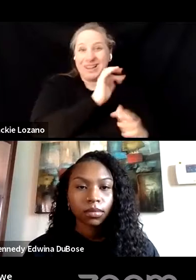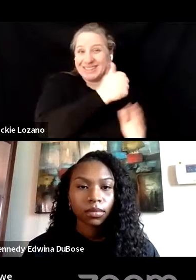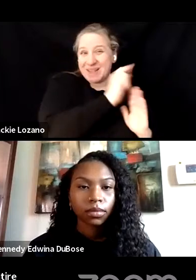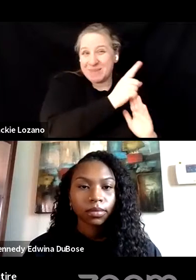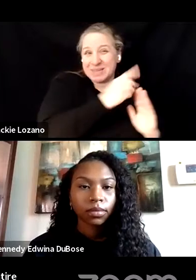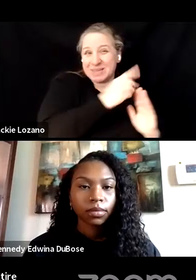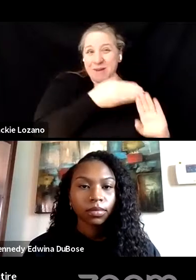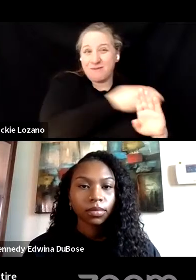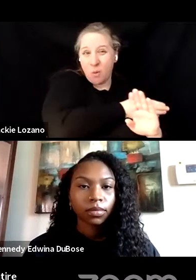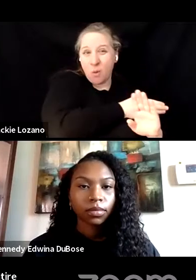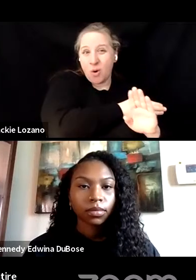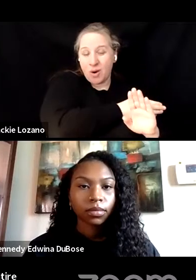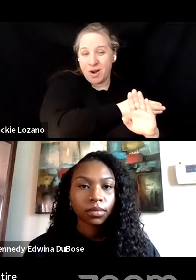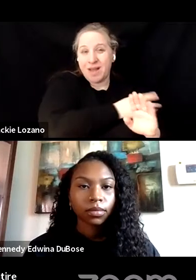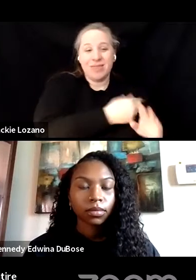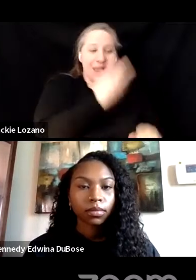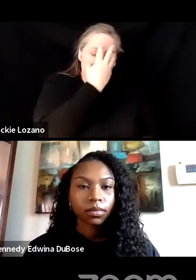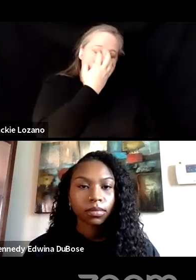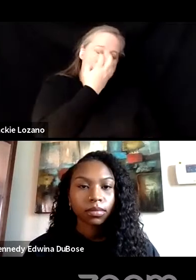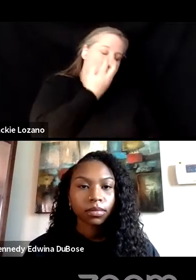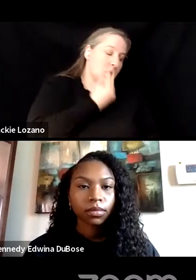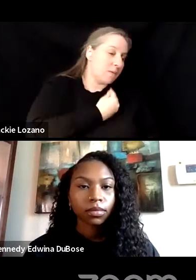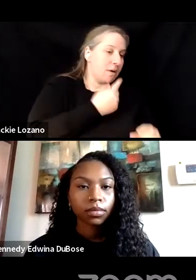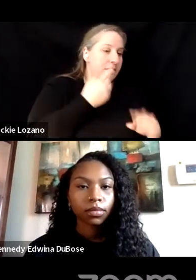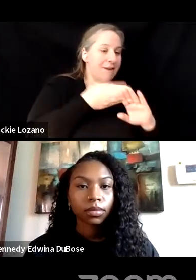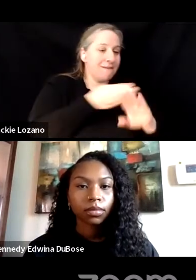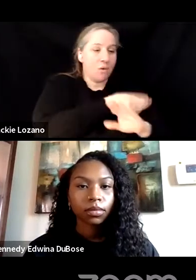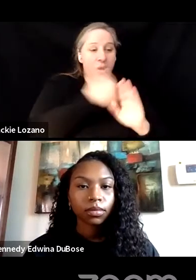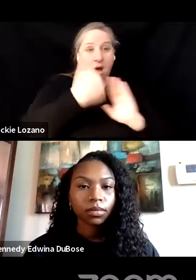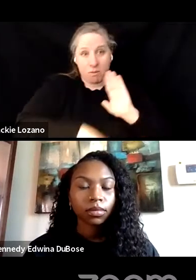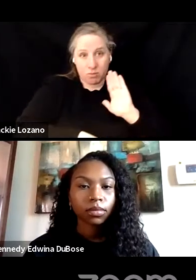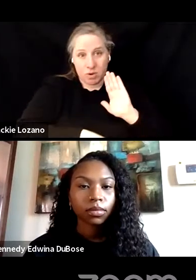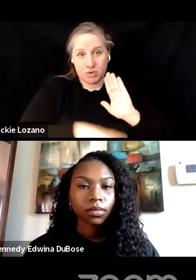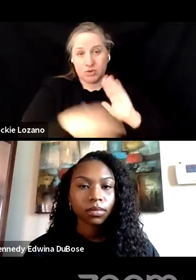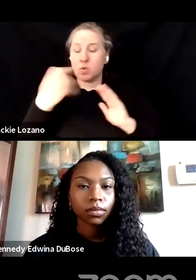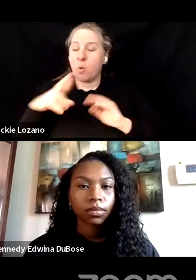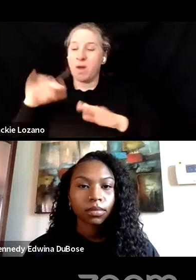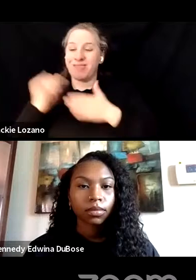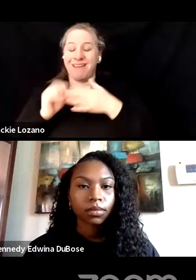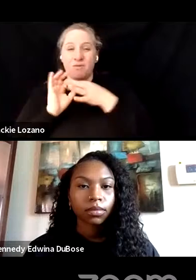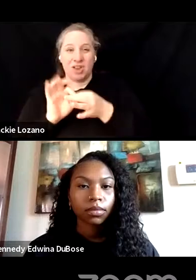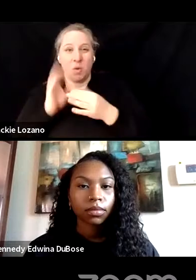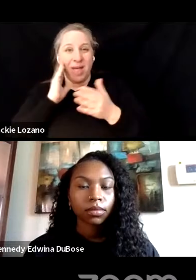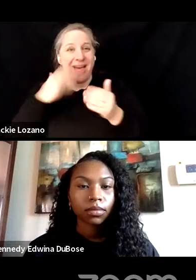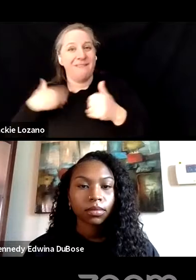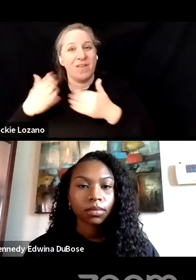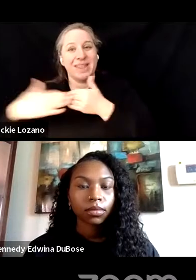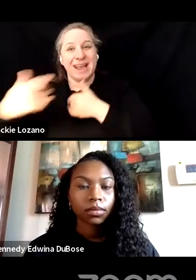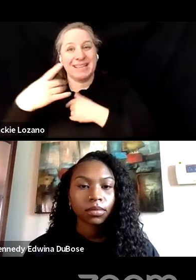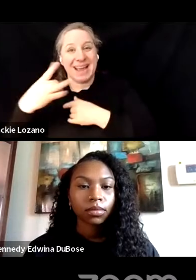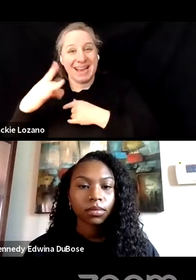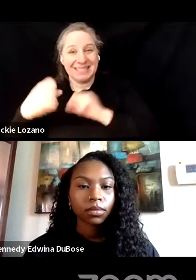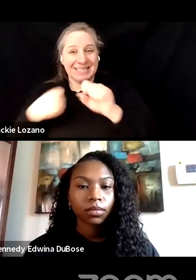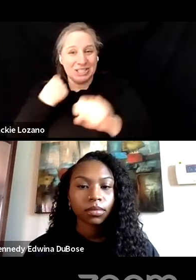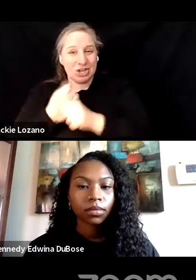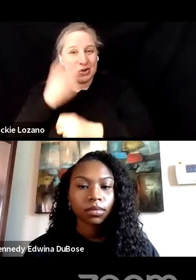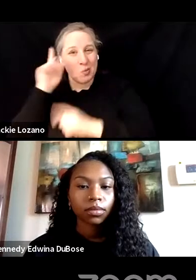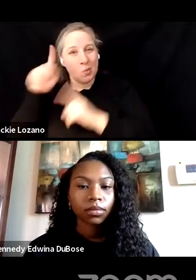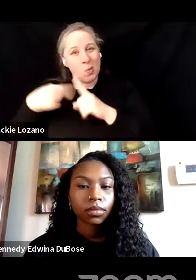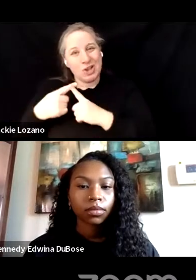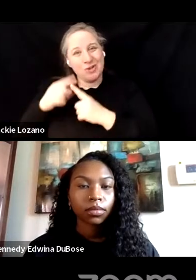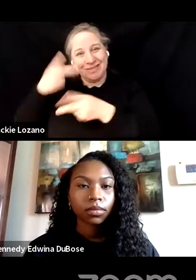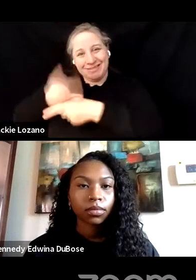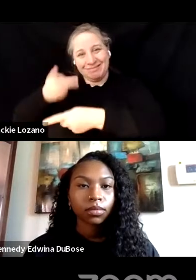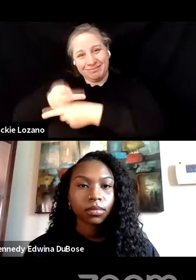before you drift them off to sleep for the operation, or a relationship that you're gonna have for the next 18 years as you care for their entire